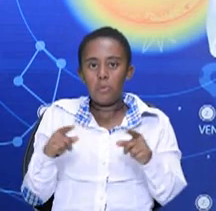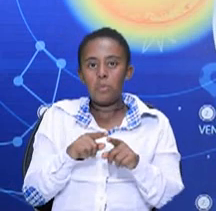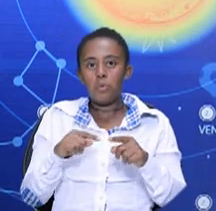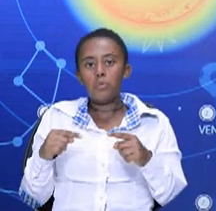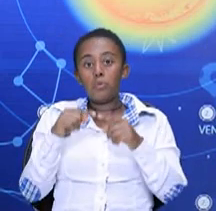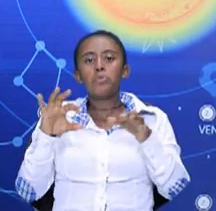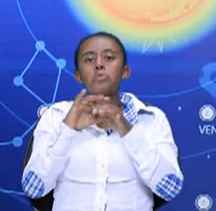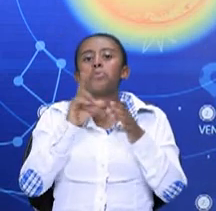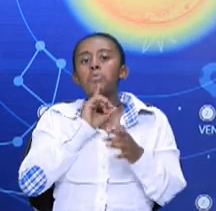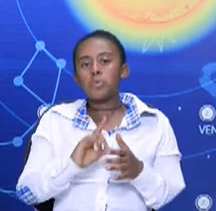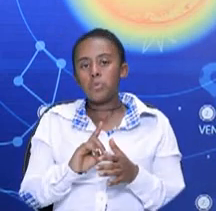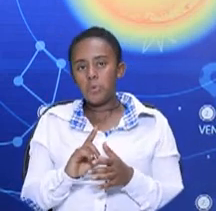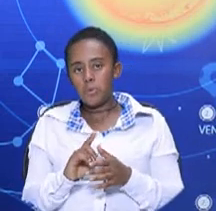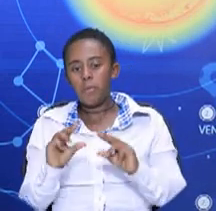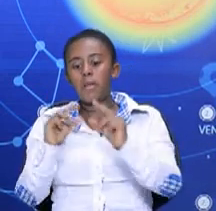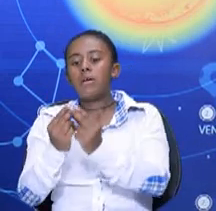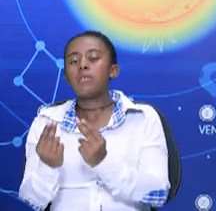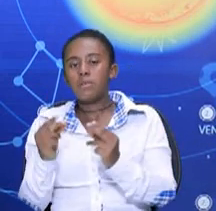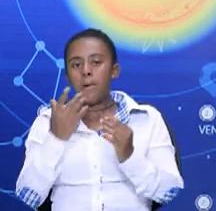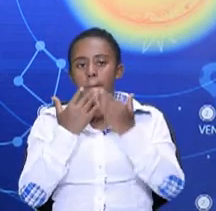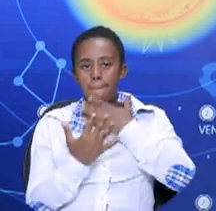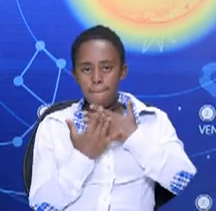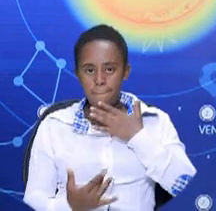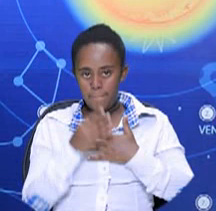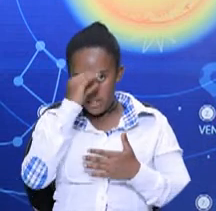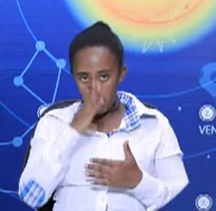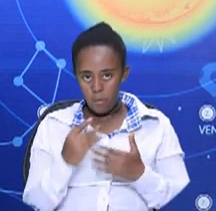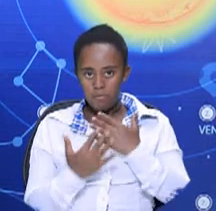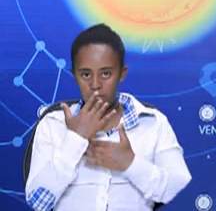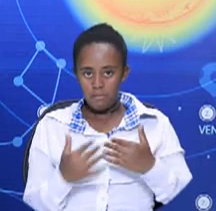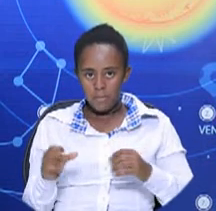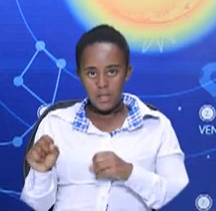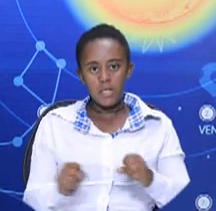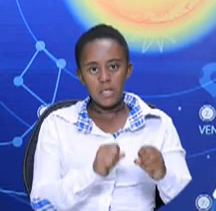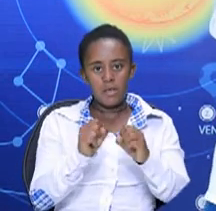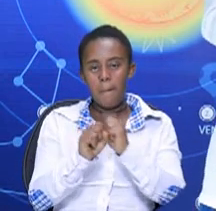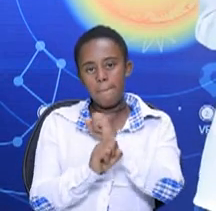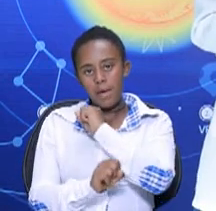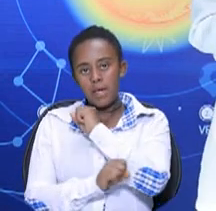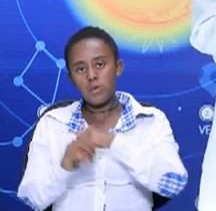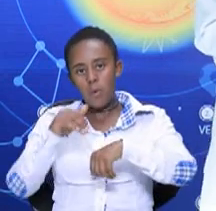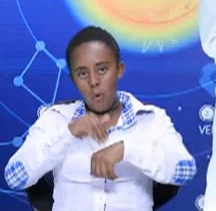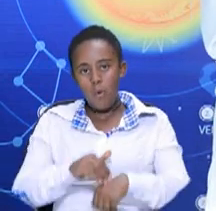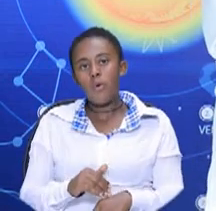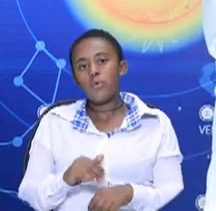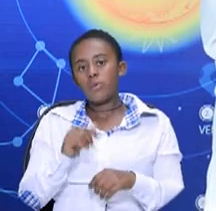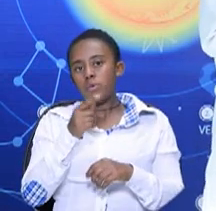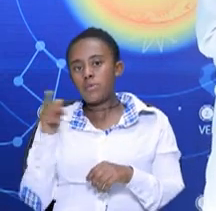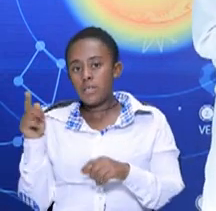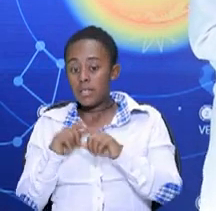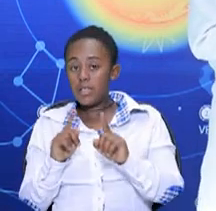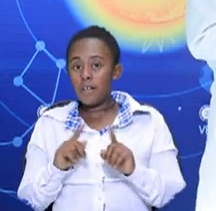antigen and antibody with that of blood grouping? Human blood grouping system is based on the type of